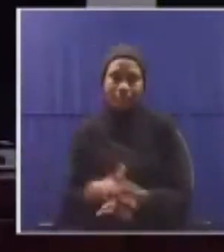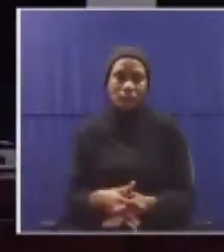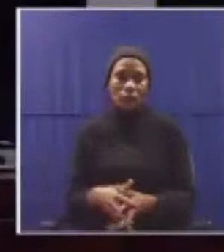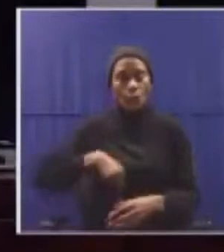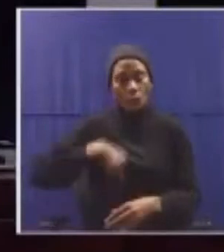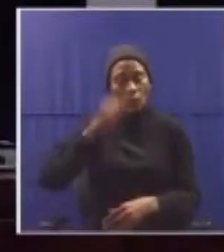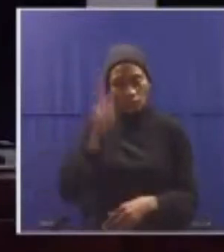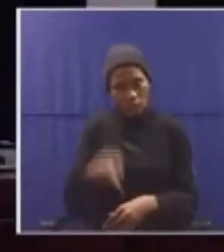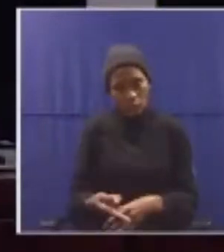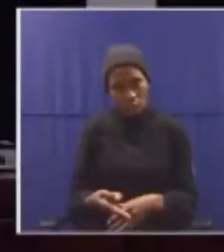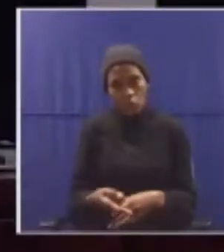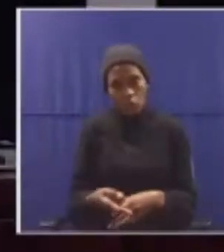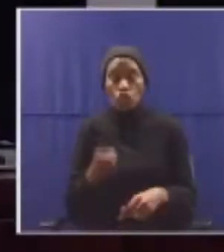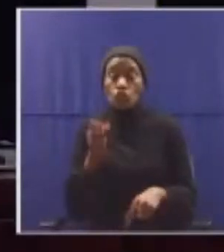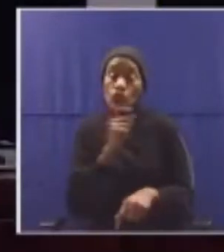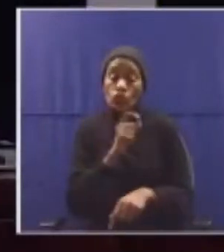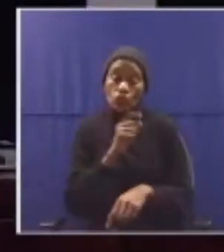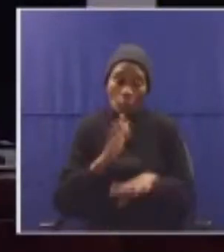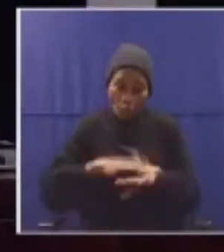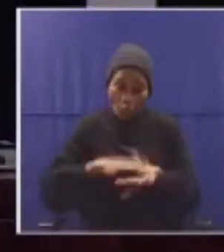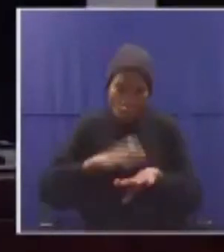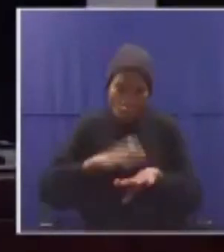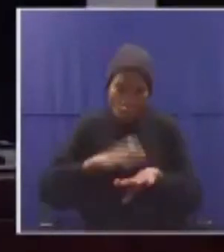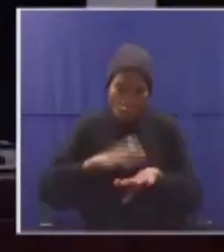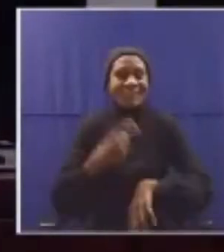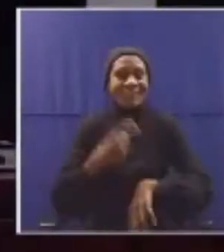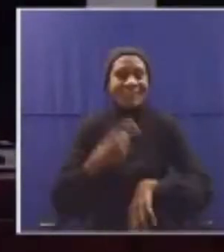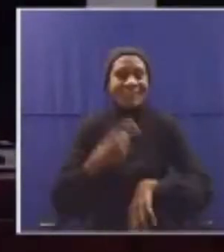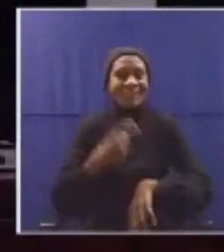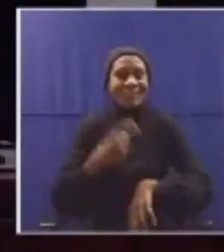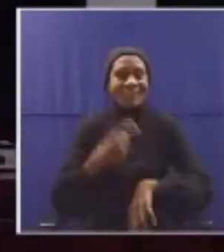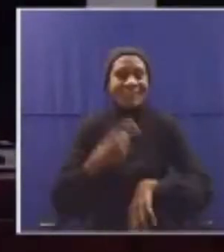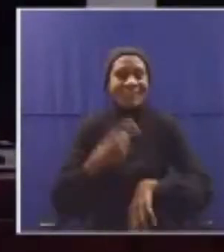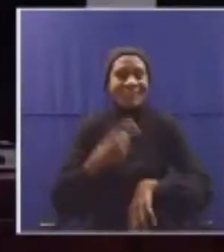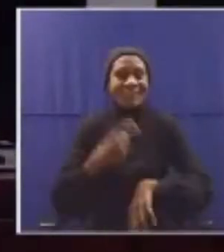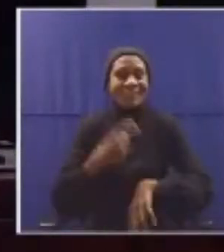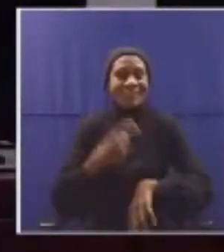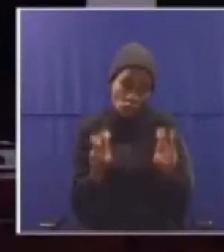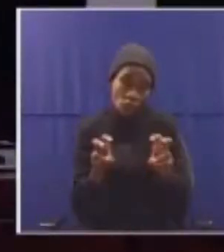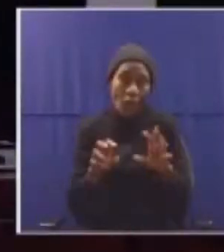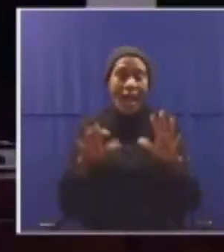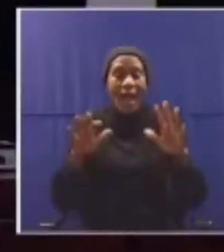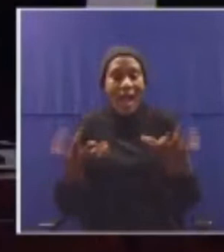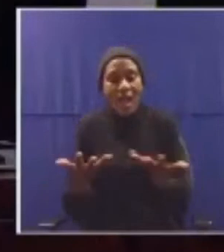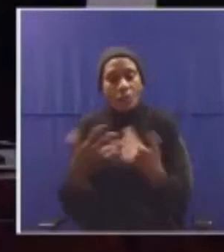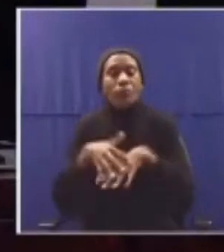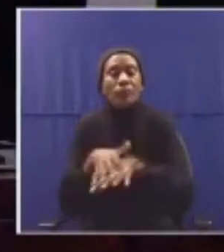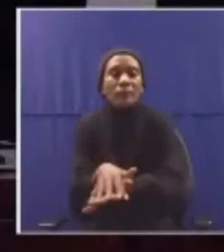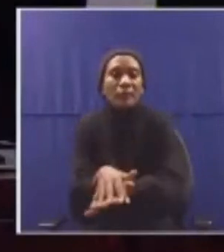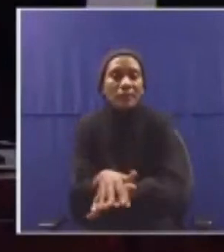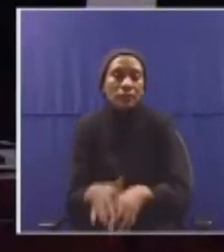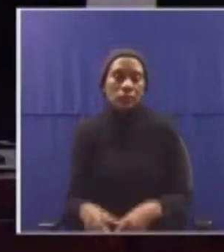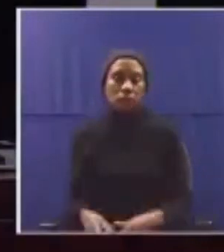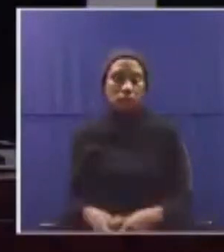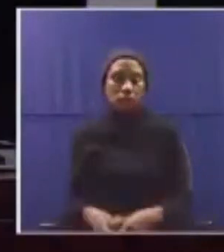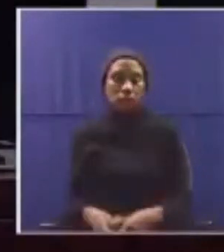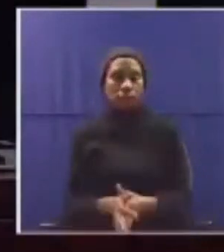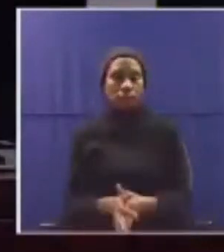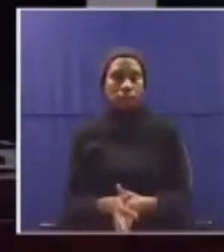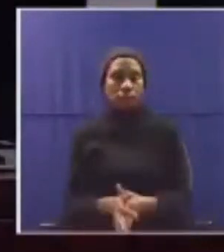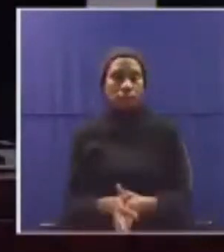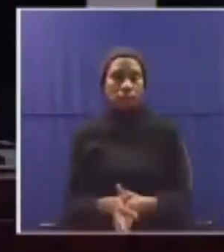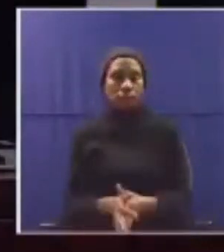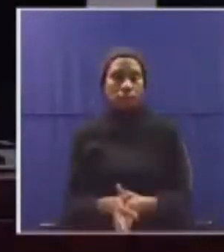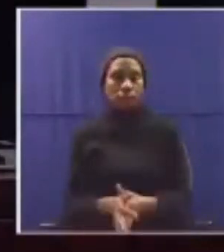we should spend a lot of time focusing on that question of the how. So we'll be